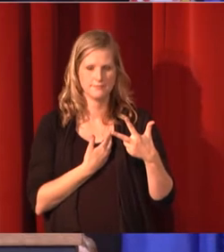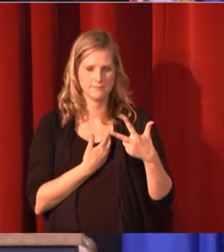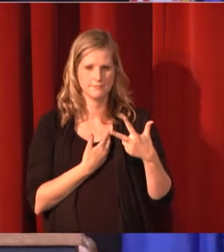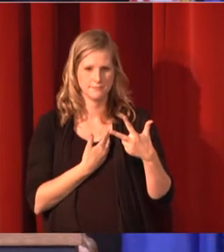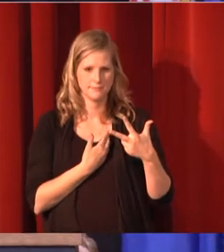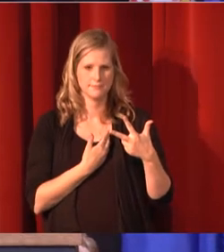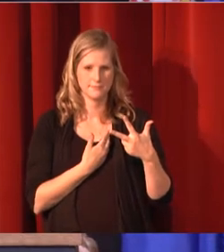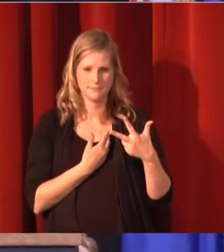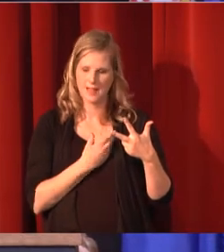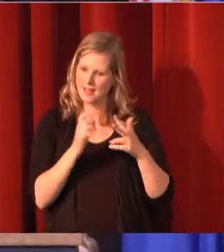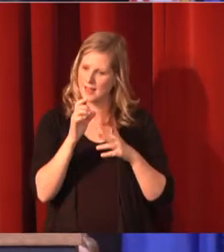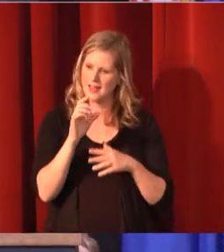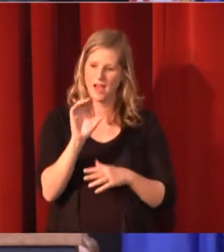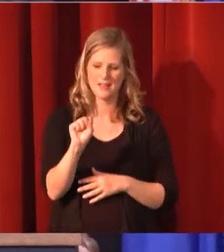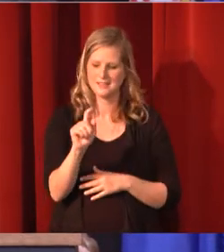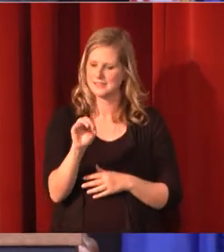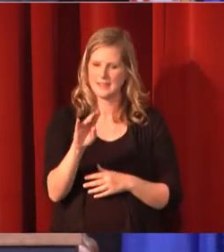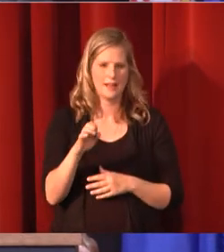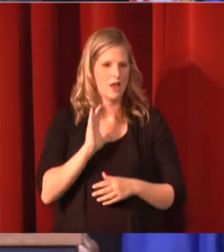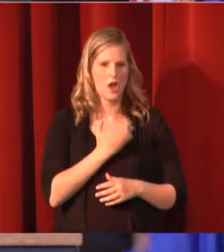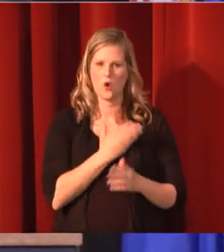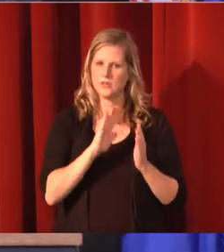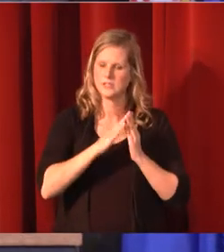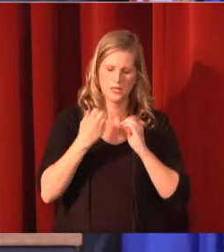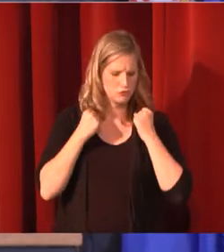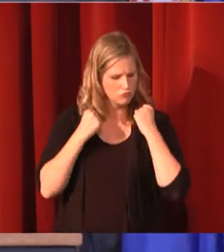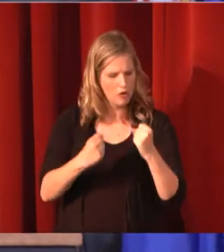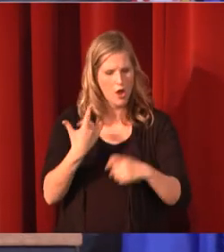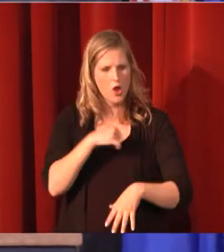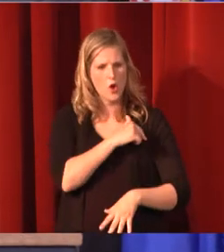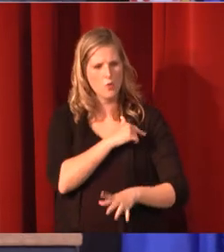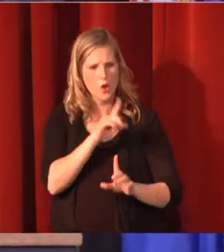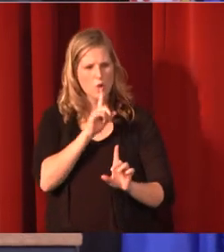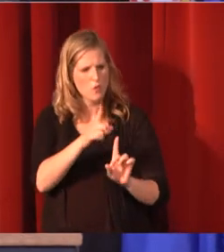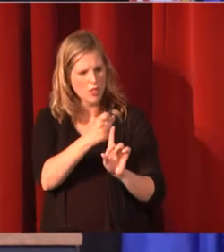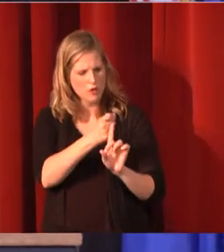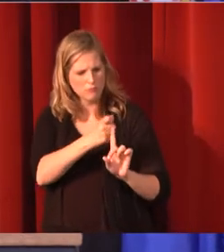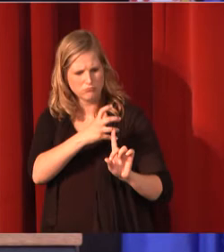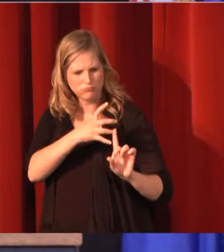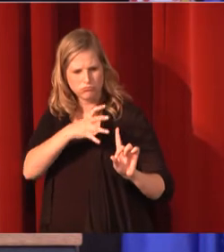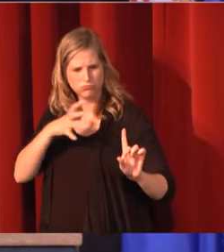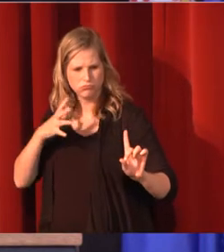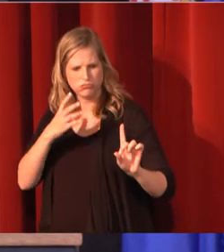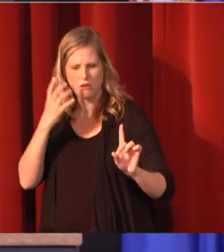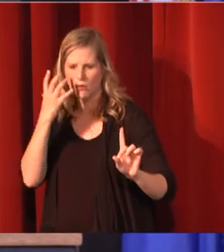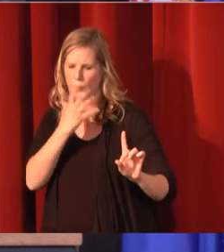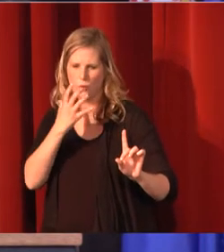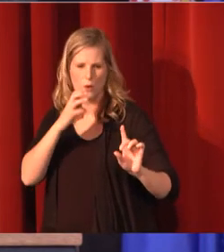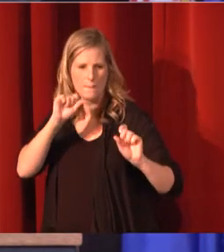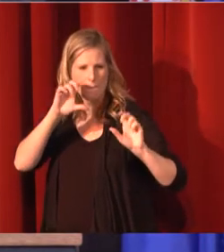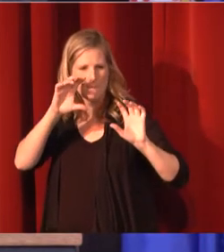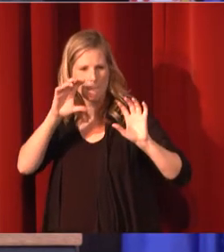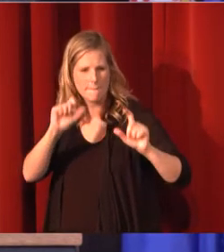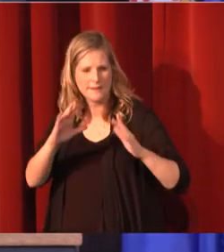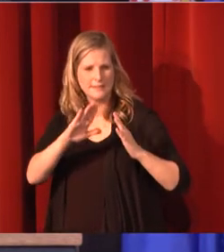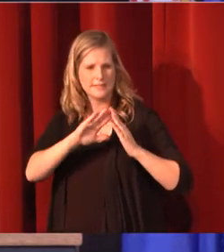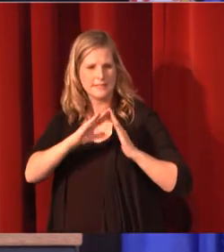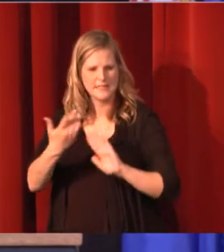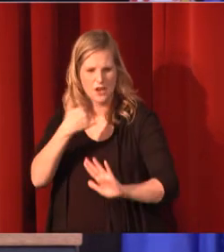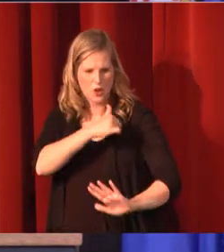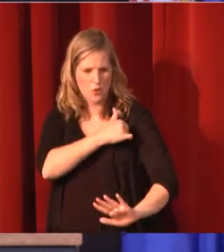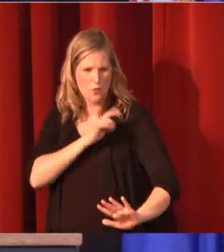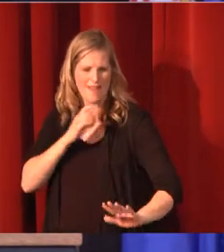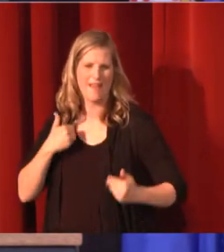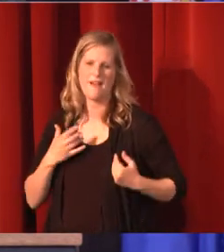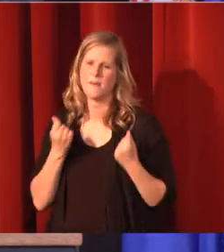the state of our city is strong we are a growing vibrant city with wind in our sails and big